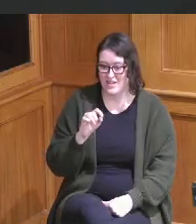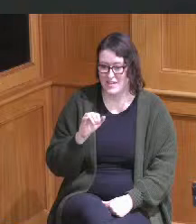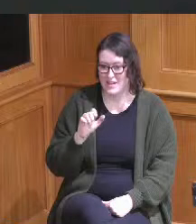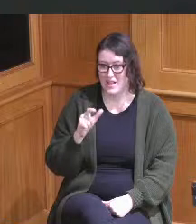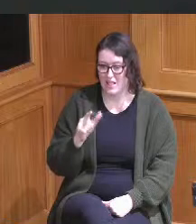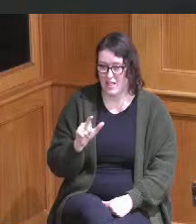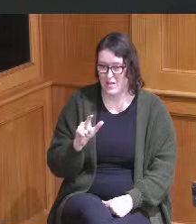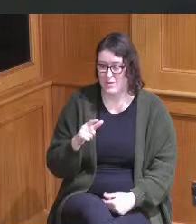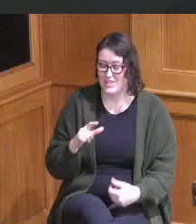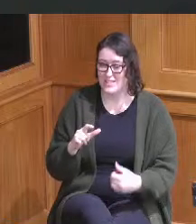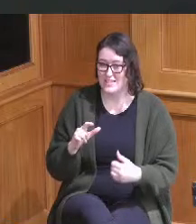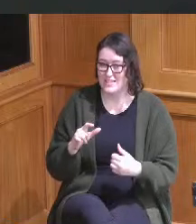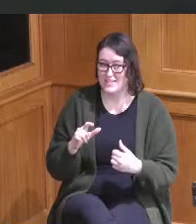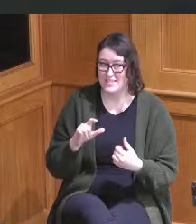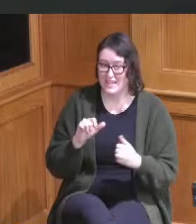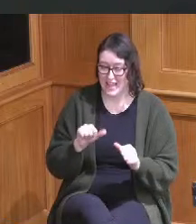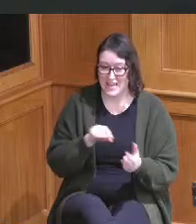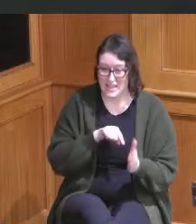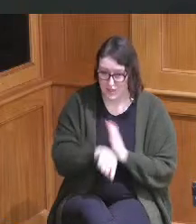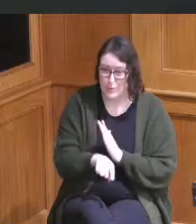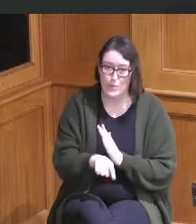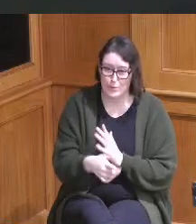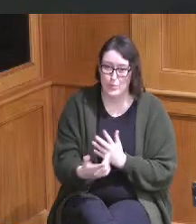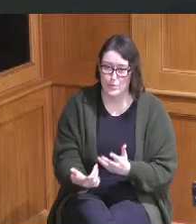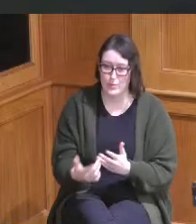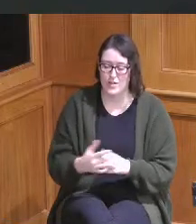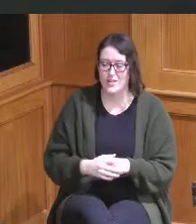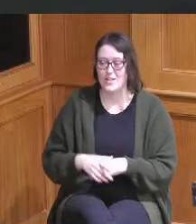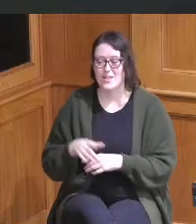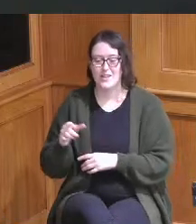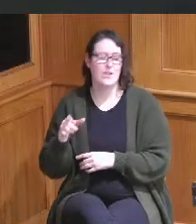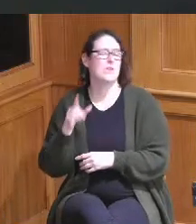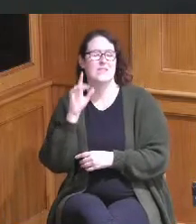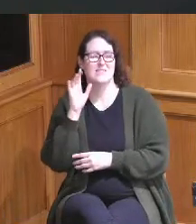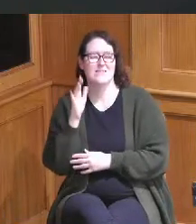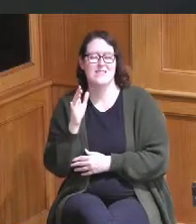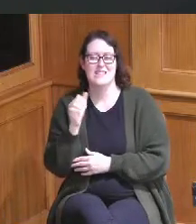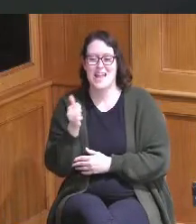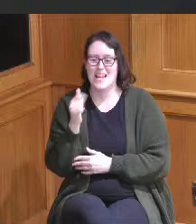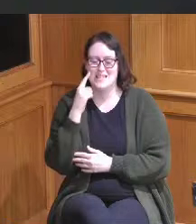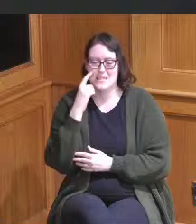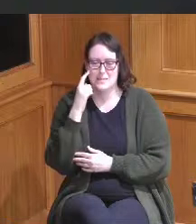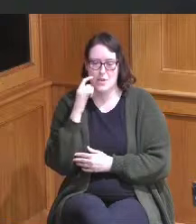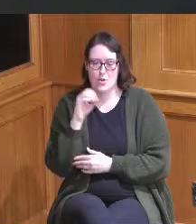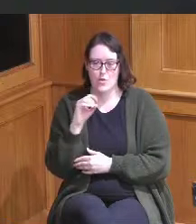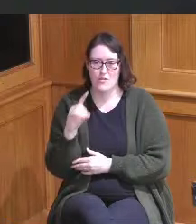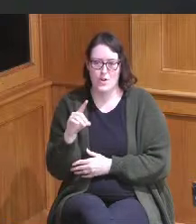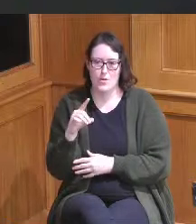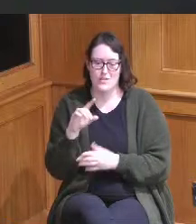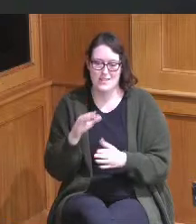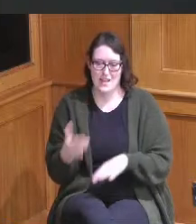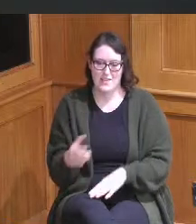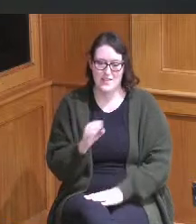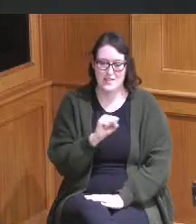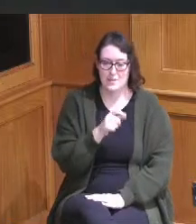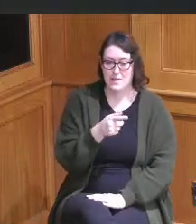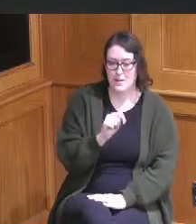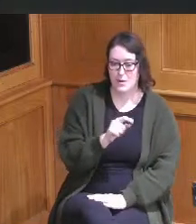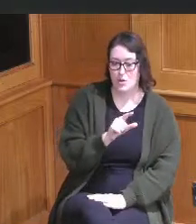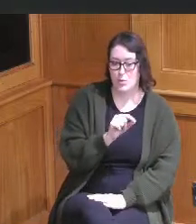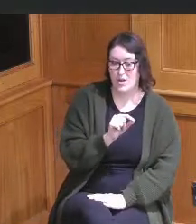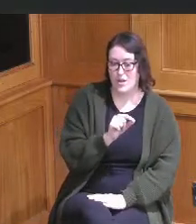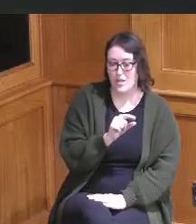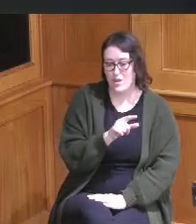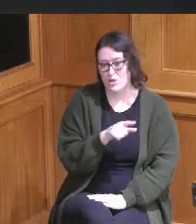drug. The Hamilton County Coroner's Office reported 10 suspected overdose deaths from September 20th through the